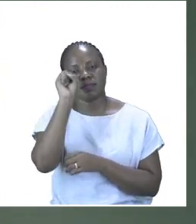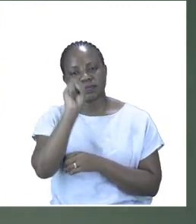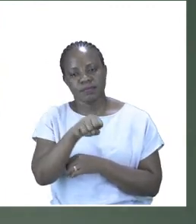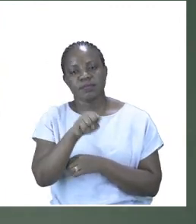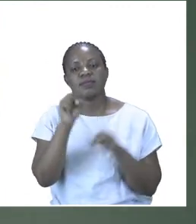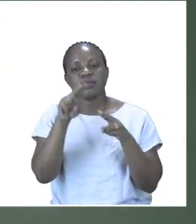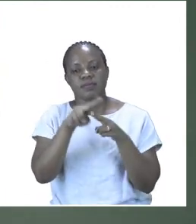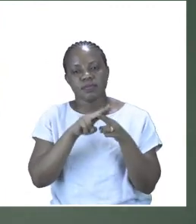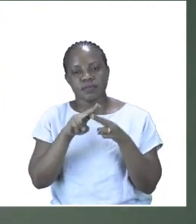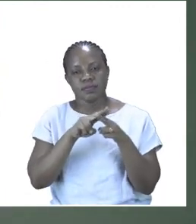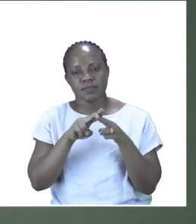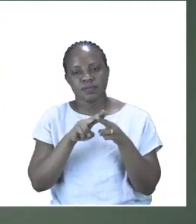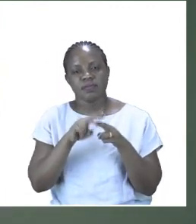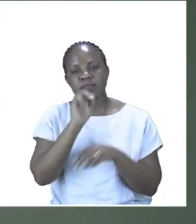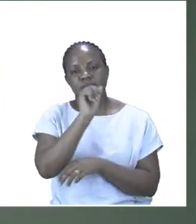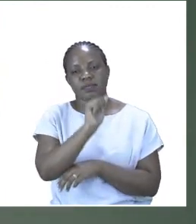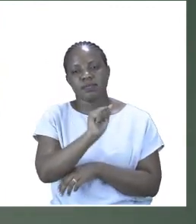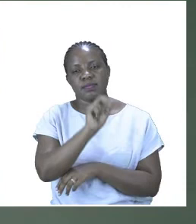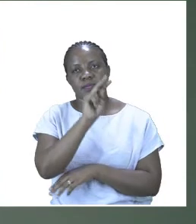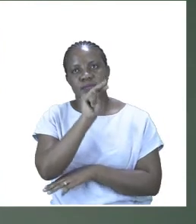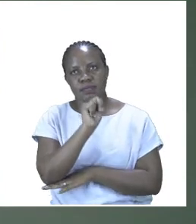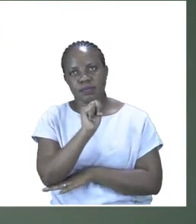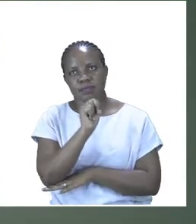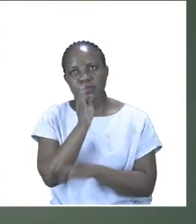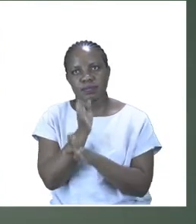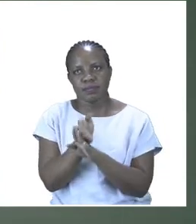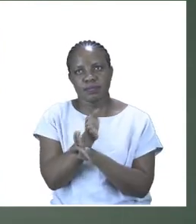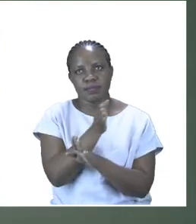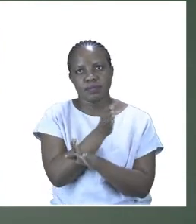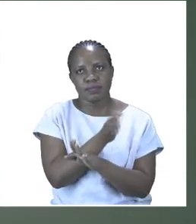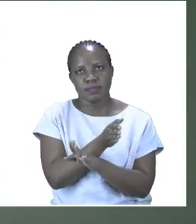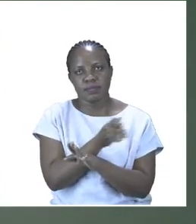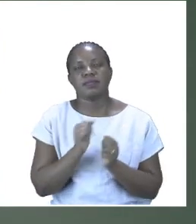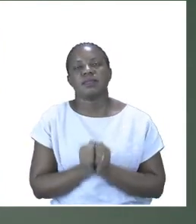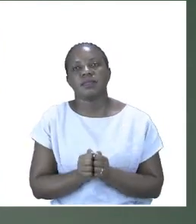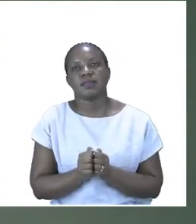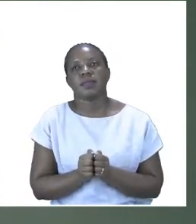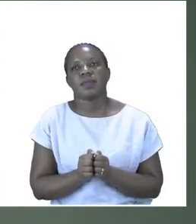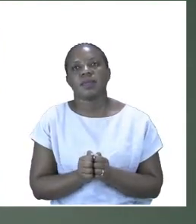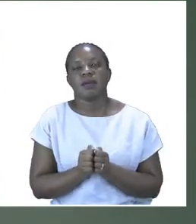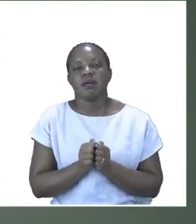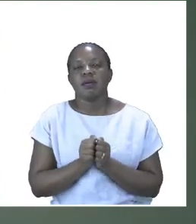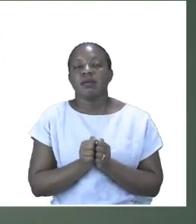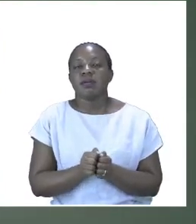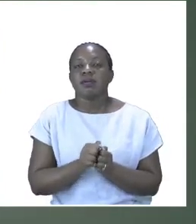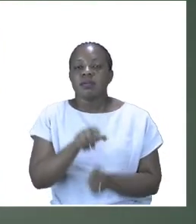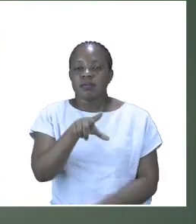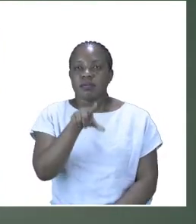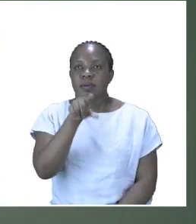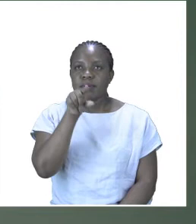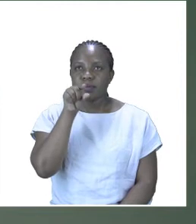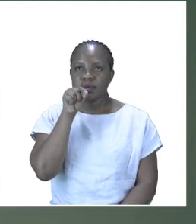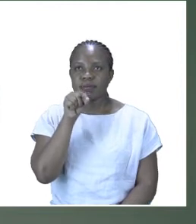an. Then, when we are using the article the, we are talking about only